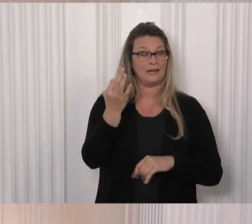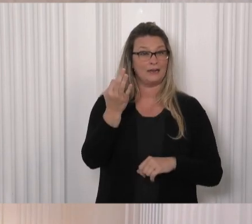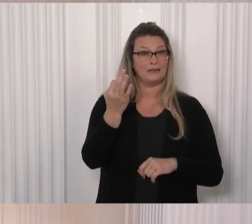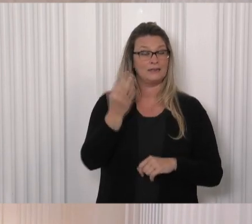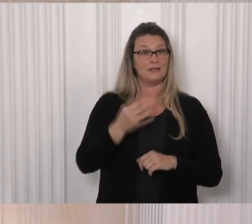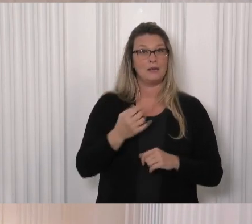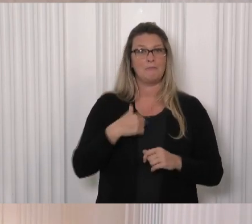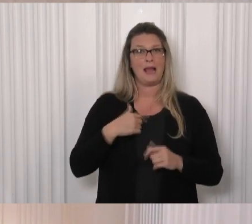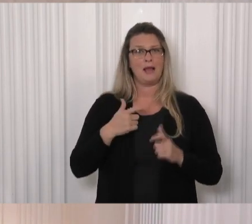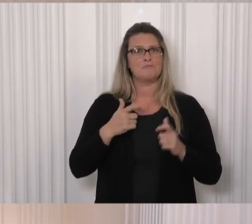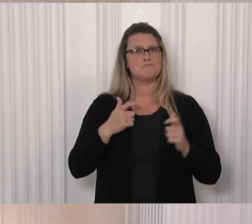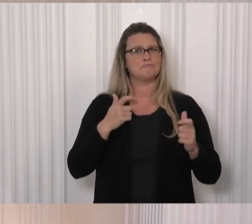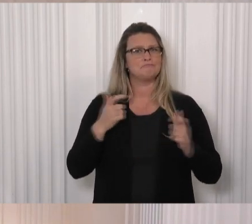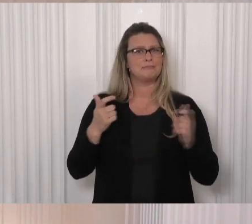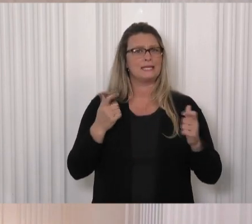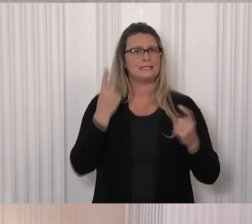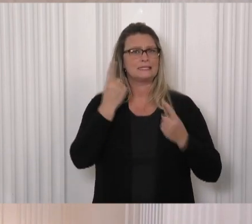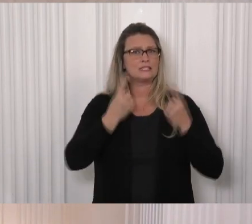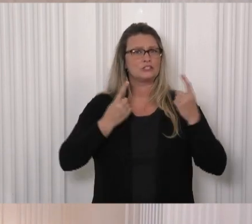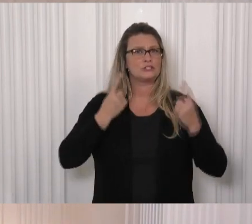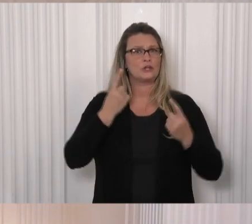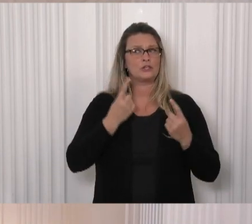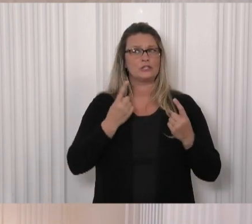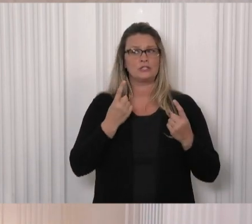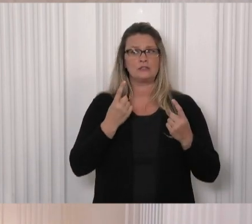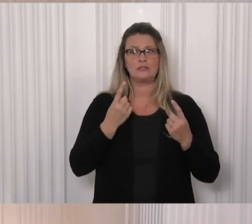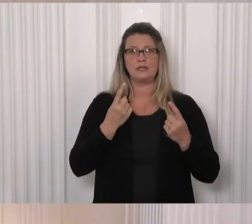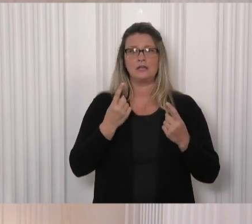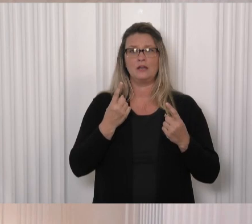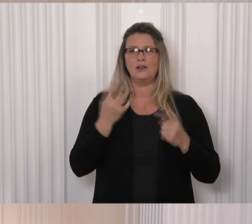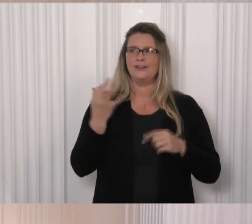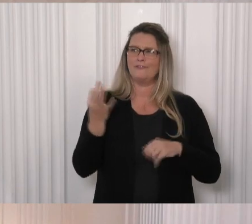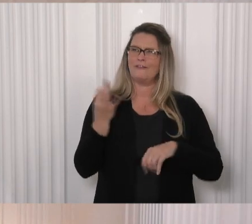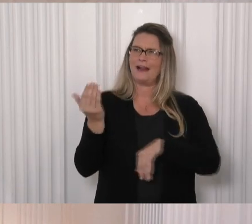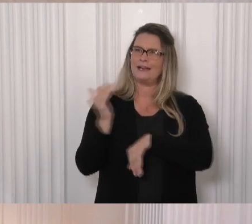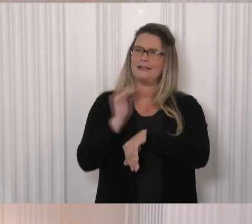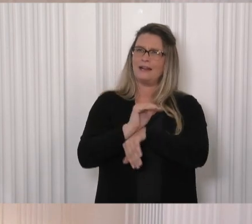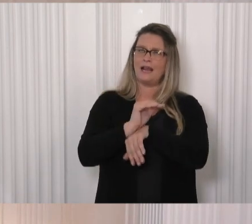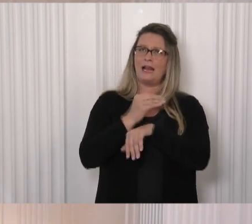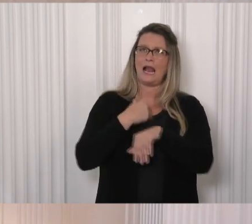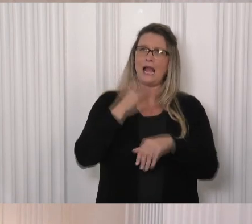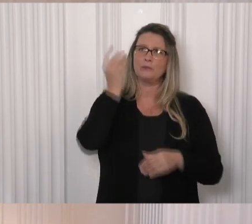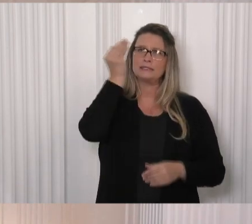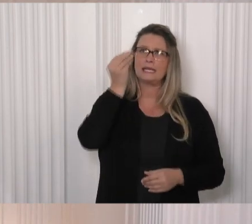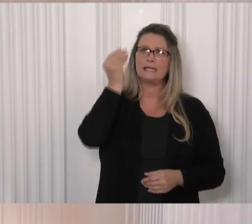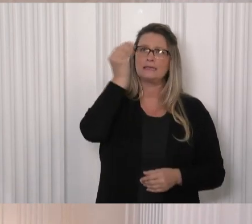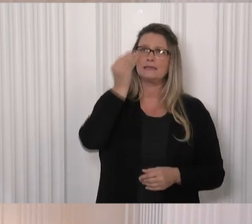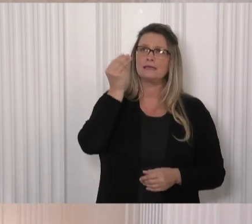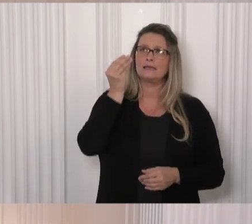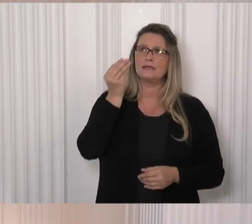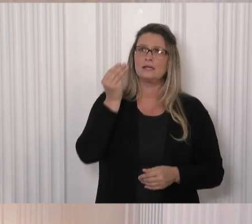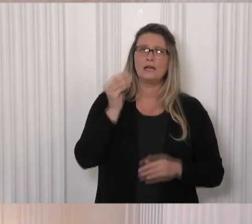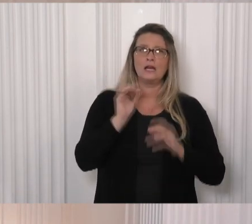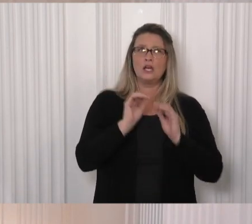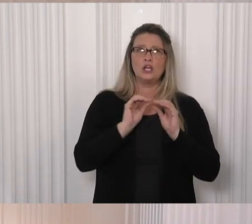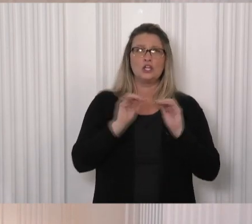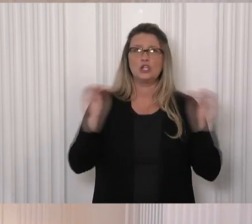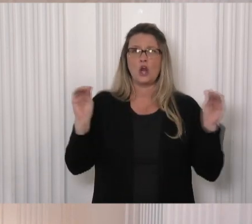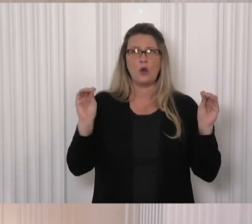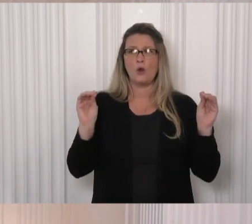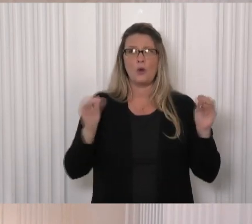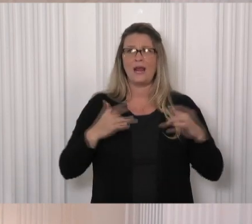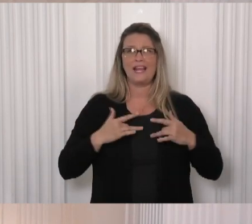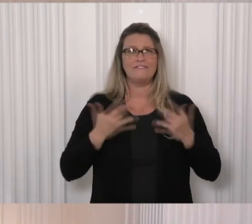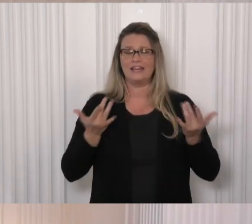biggest concern was throughout Friday night, I just kept thinking, there is no event,